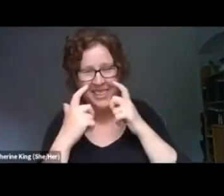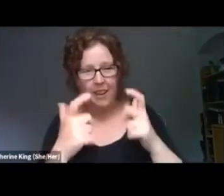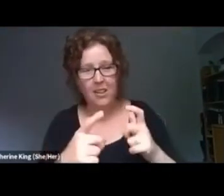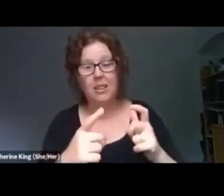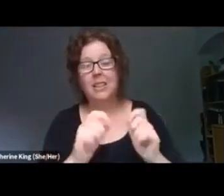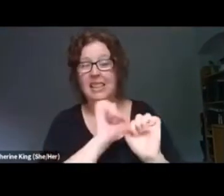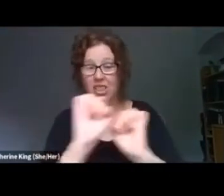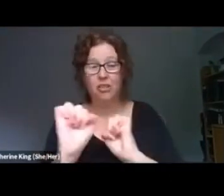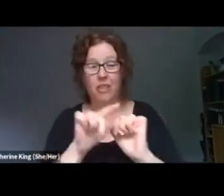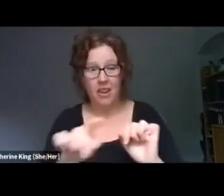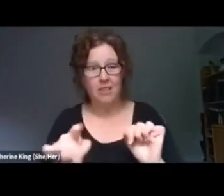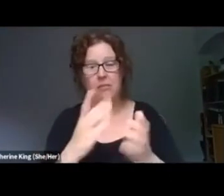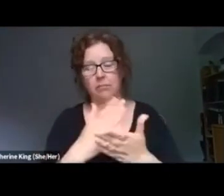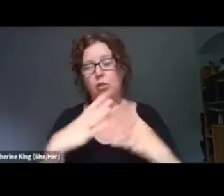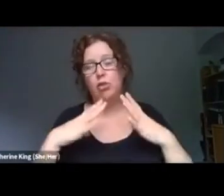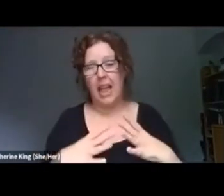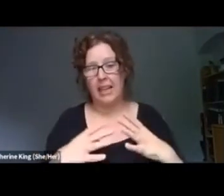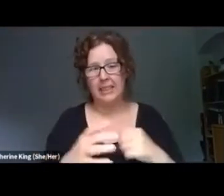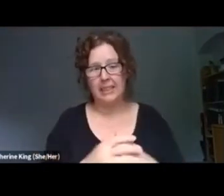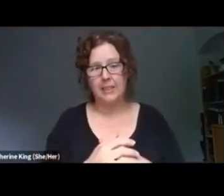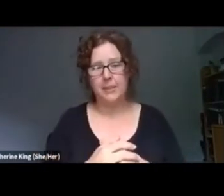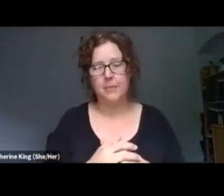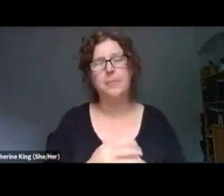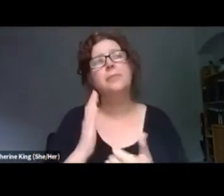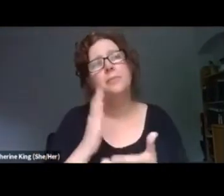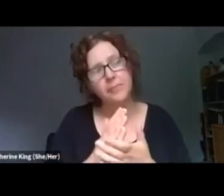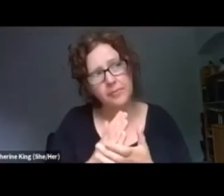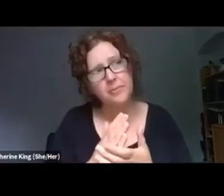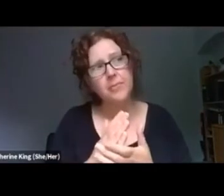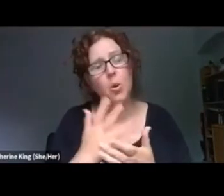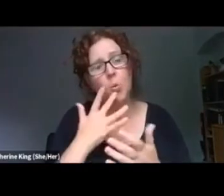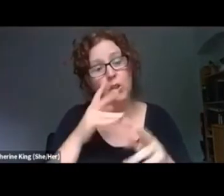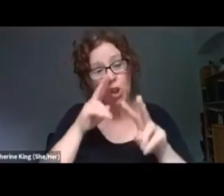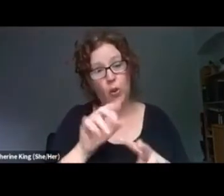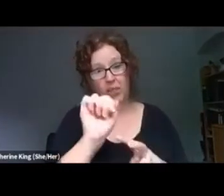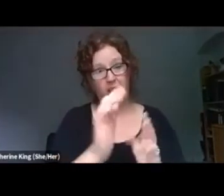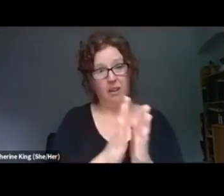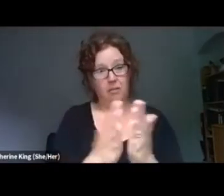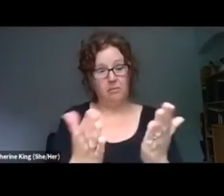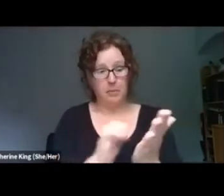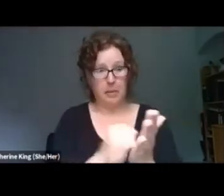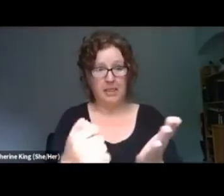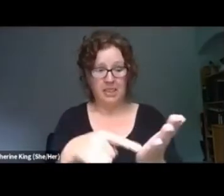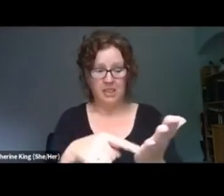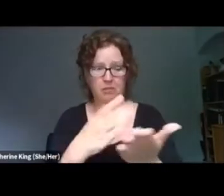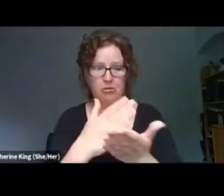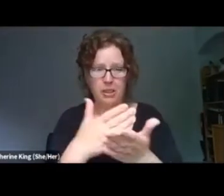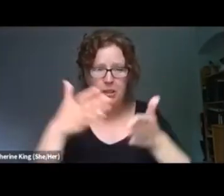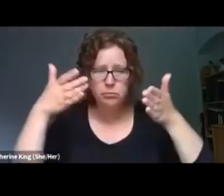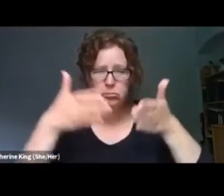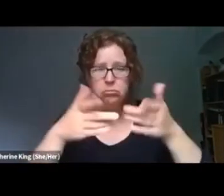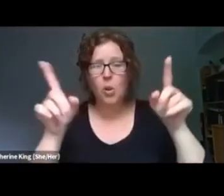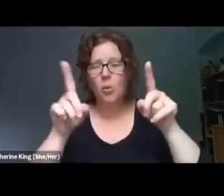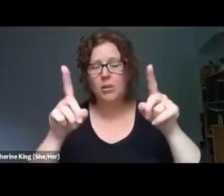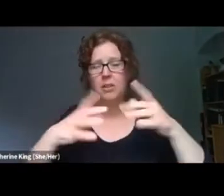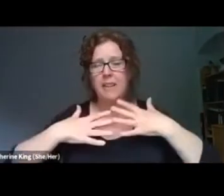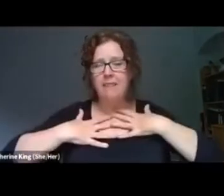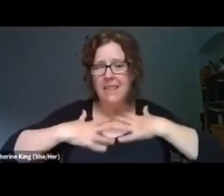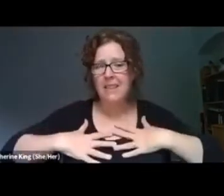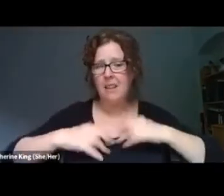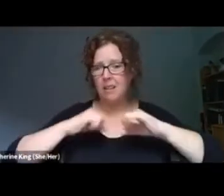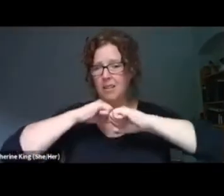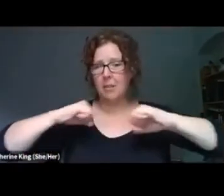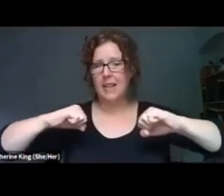relaxed. What's striking, looking at the document, is the focus on physical space. The